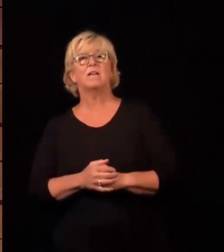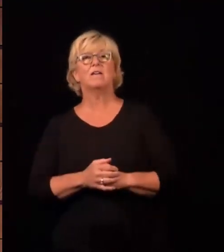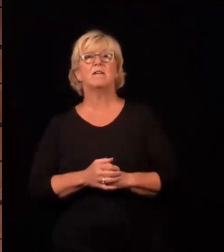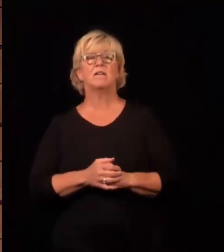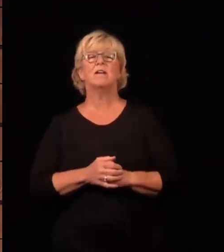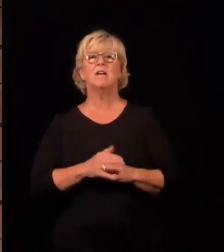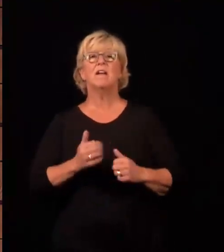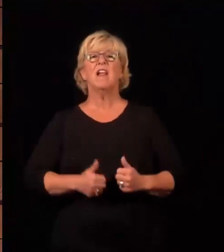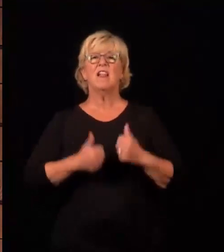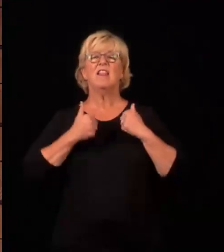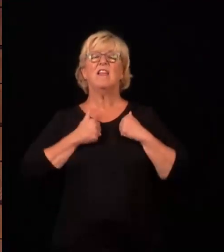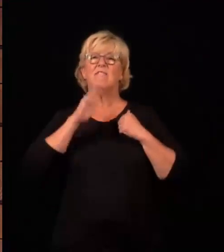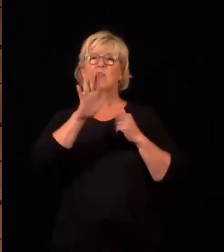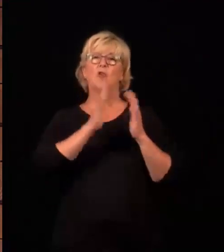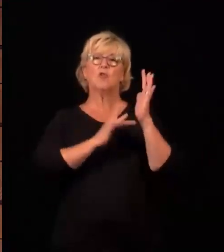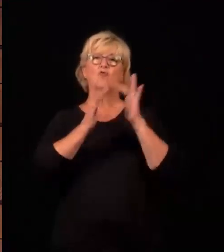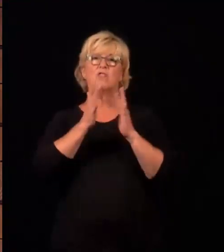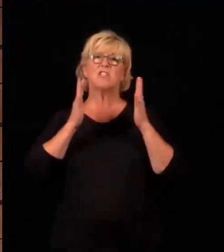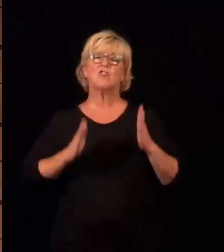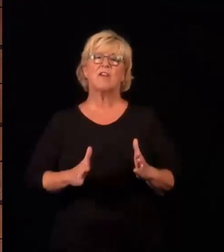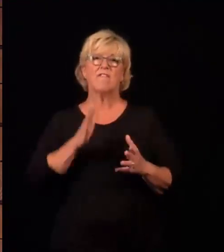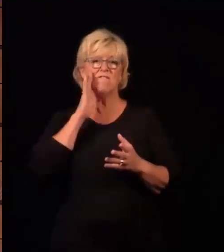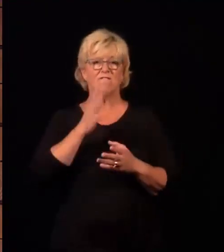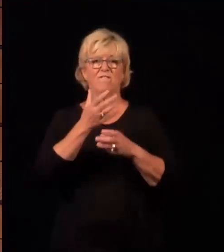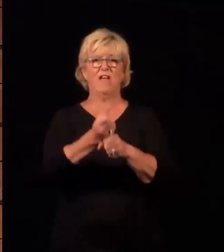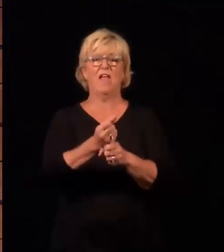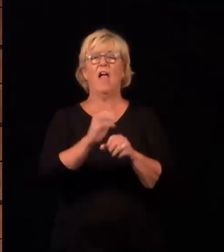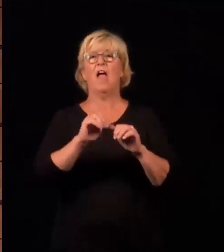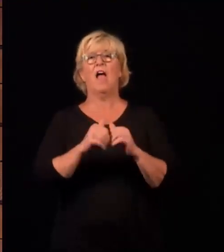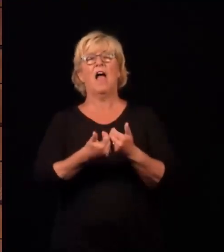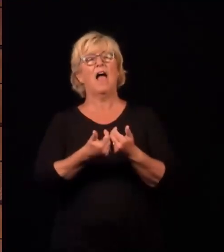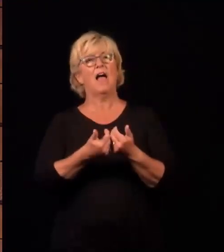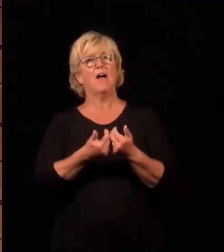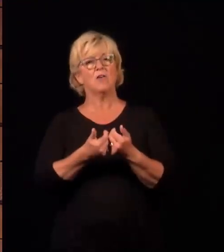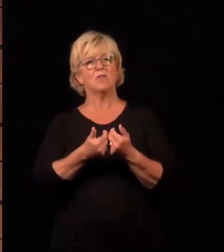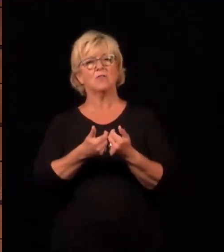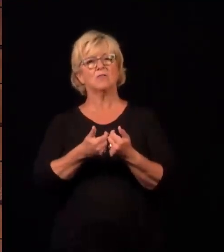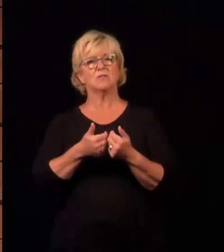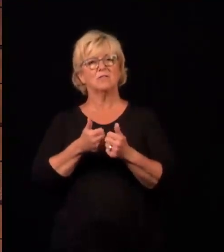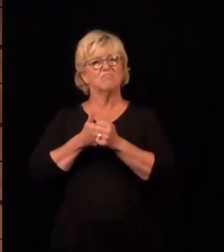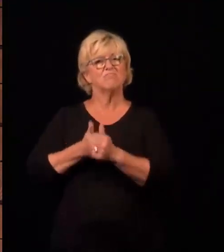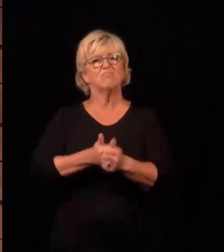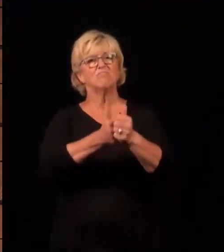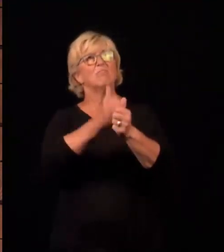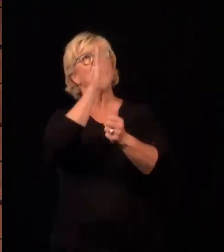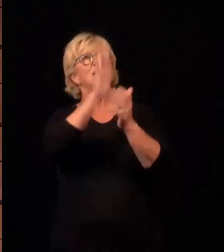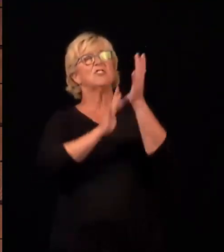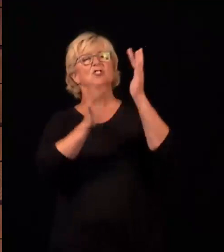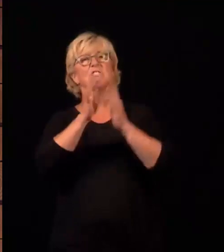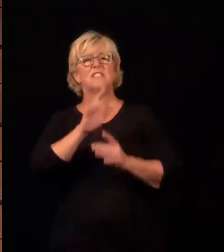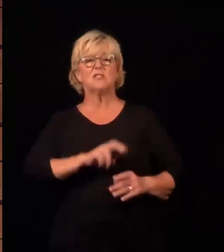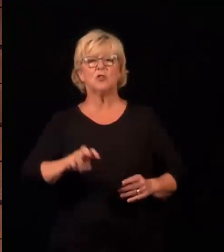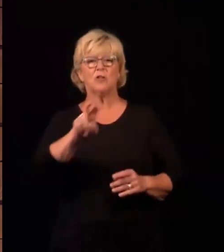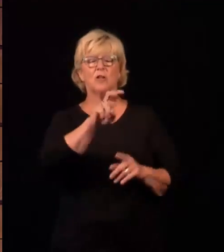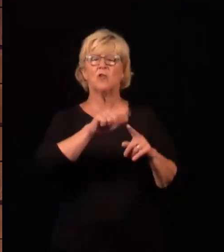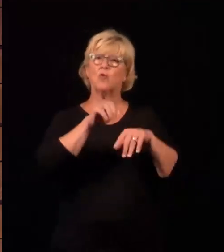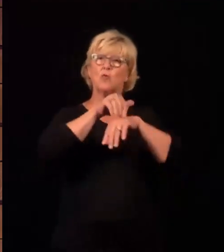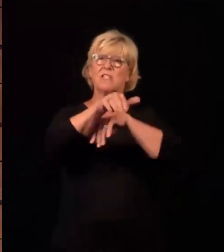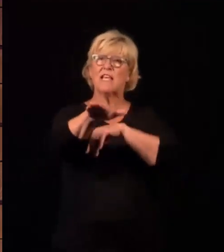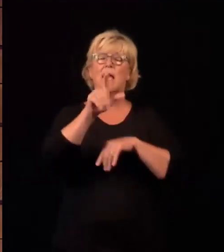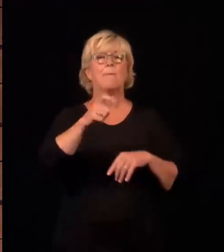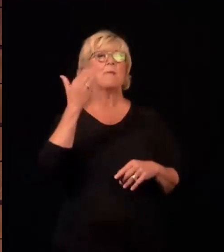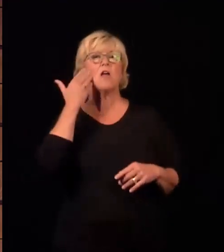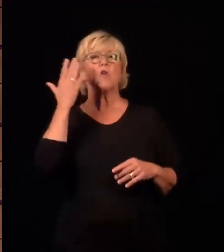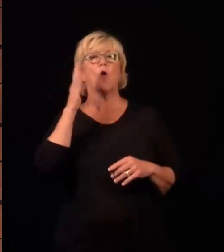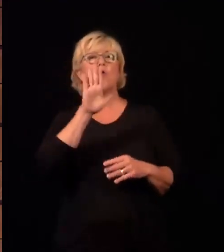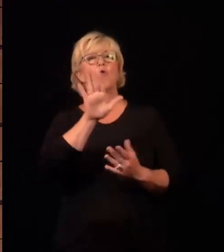Your Christian Faith. It's some very good advice in terms of how to walk this journey of faith with Jesus. But in order for me to send it to you, I need to